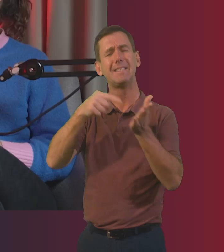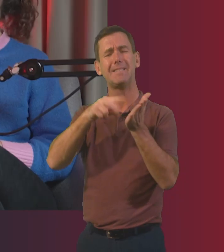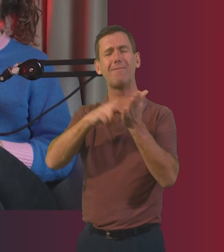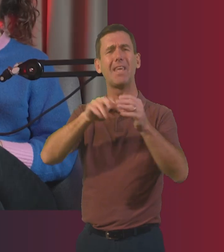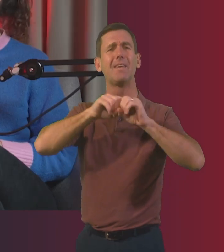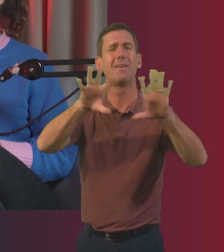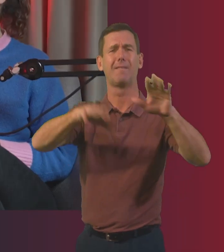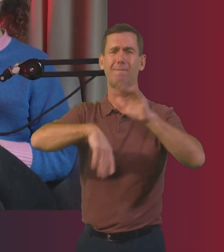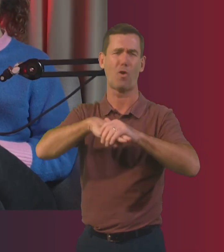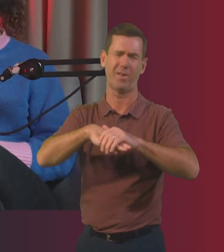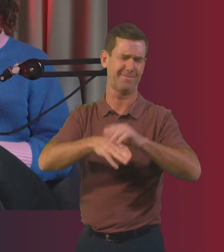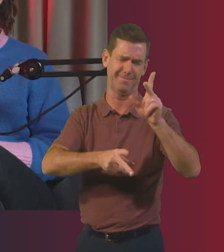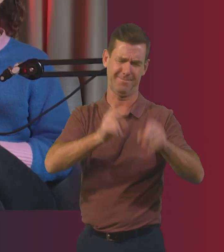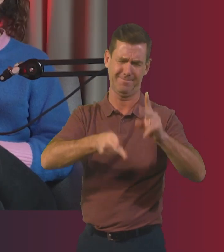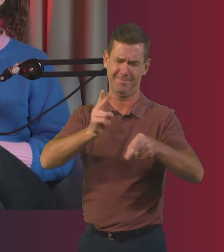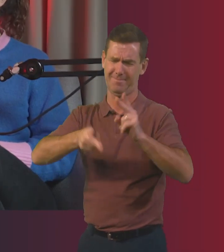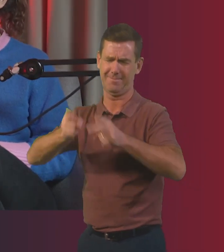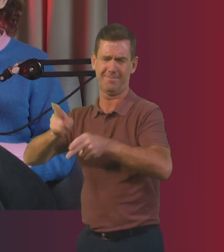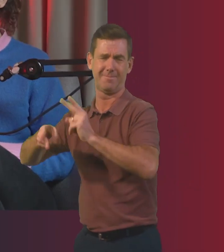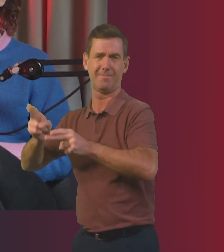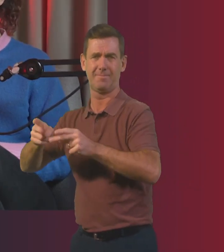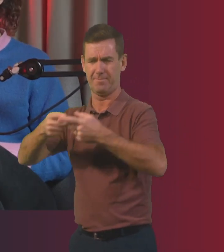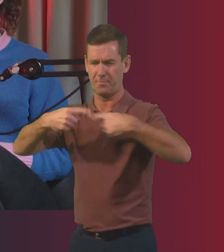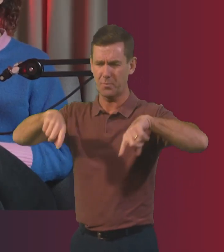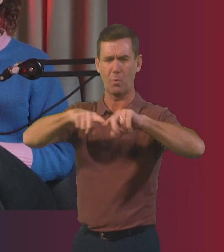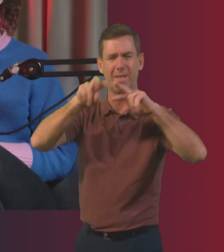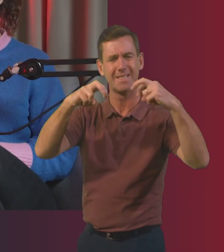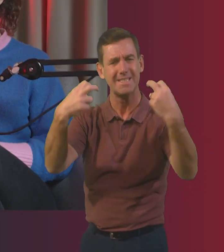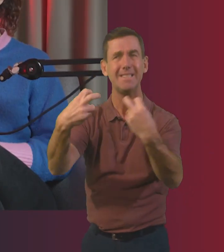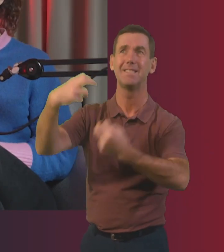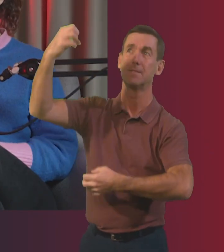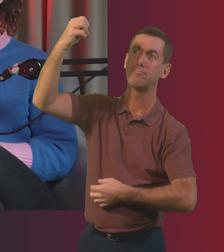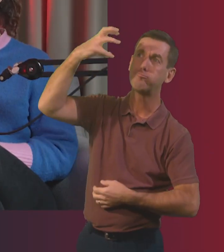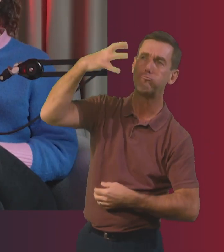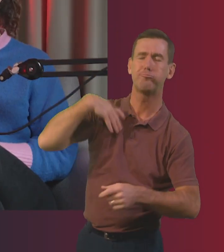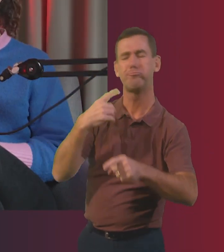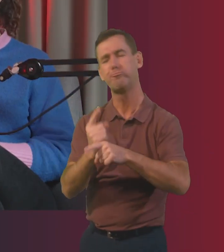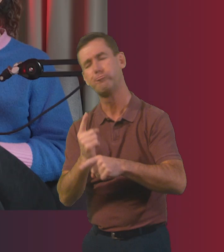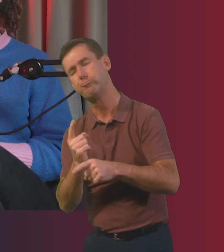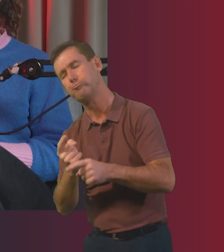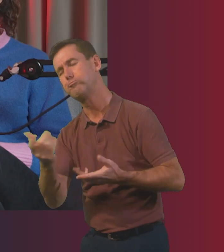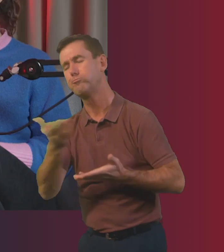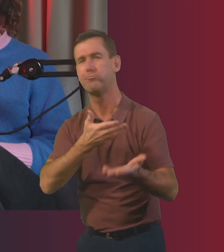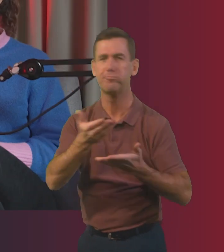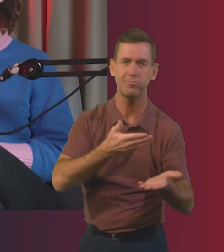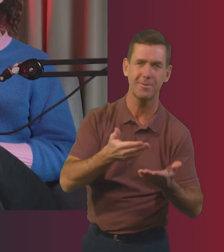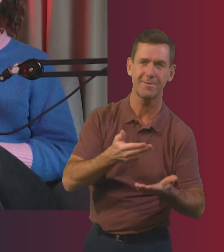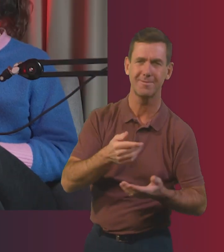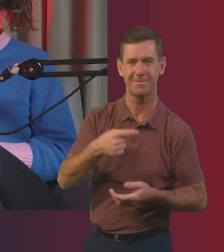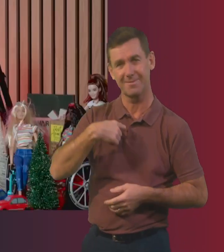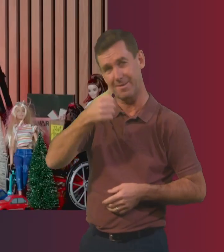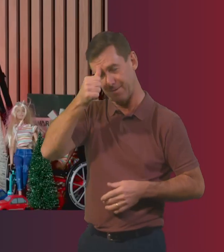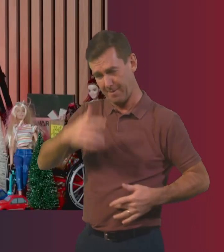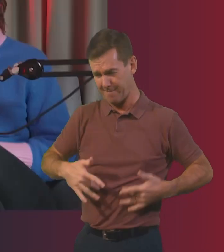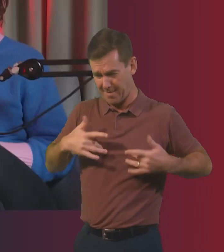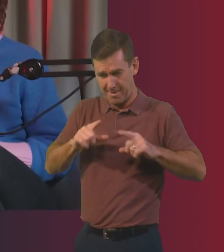we're outside the tent and we're sitting in the sun and getting to know each other. And I know it's so cliche. Everyone goes, oh, it's like a massive family.